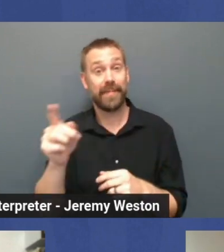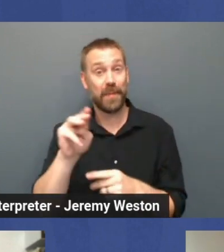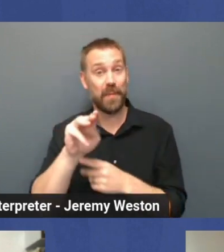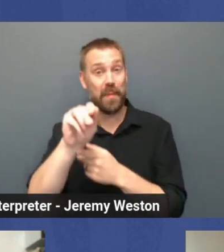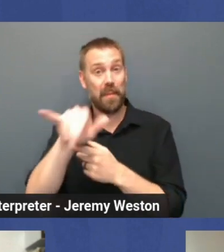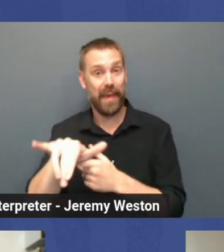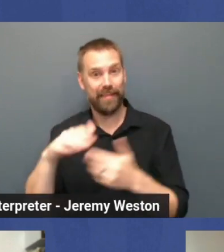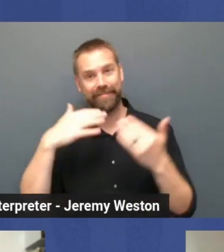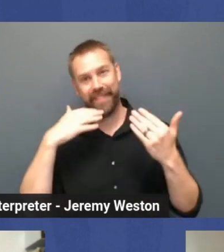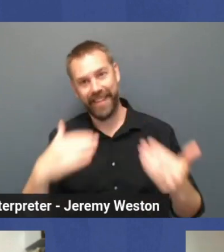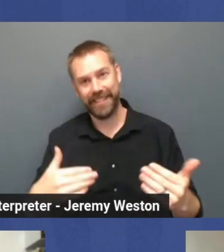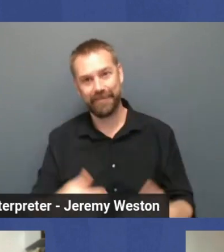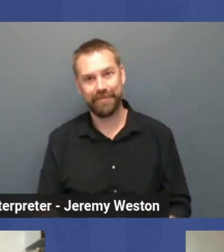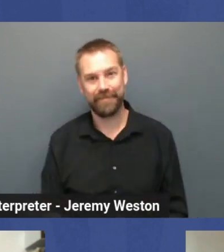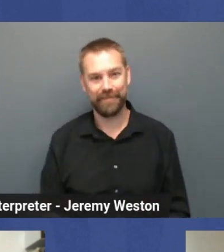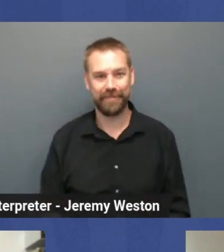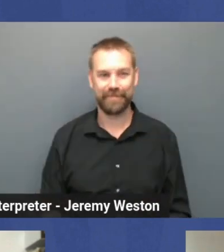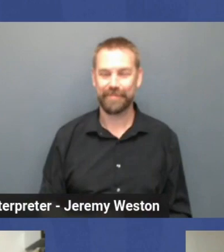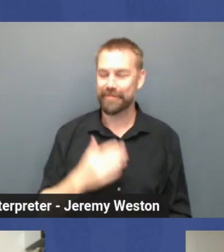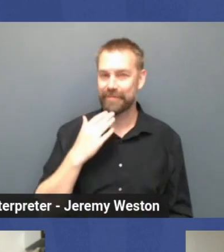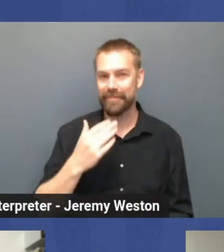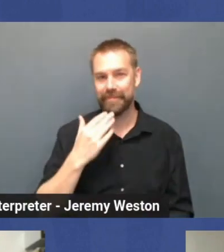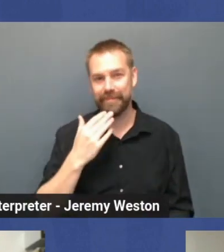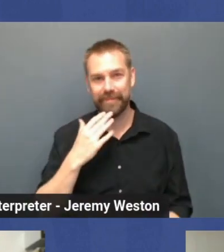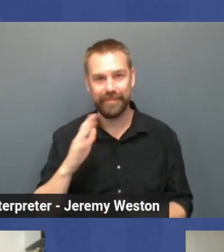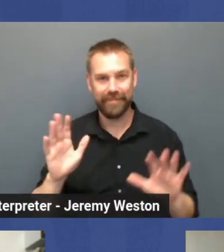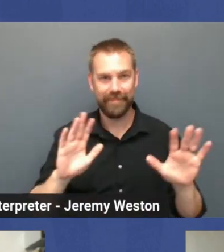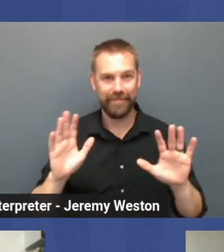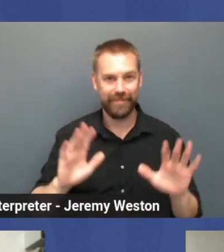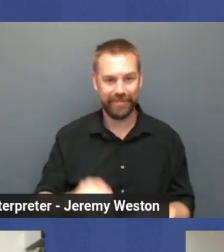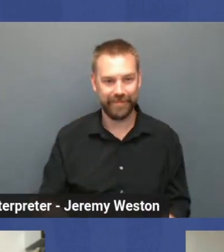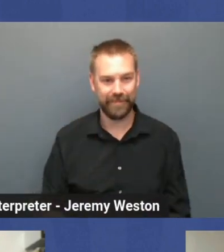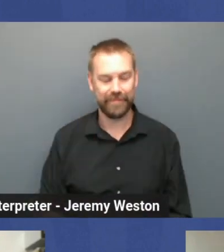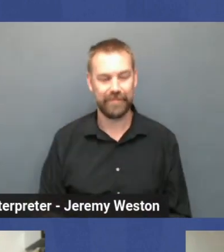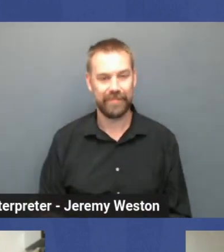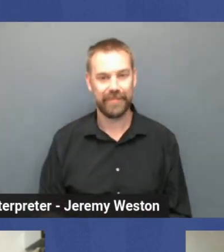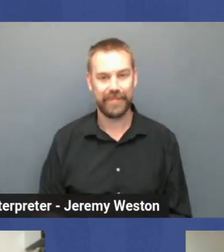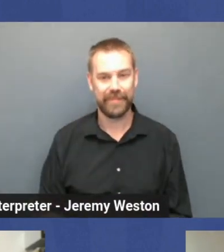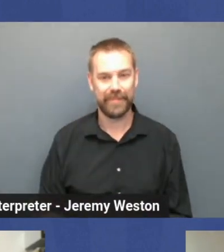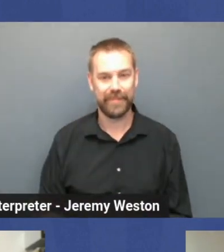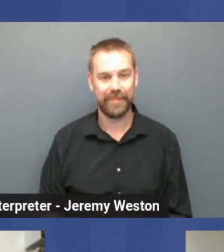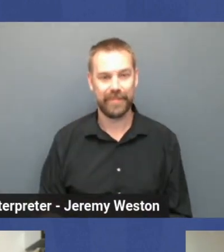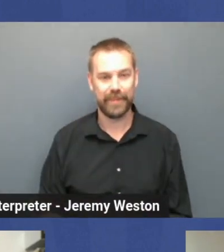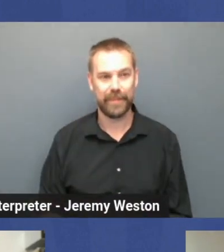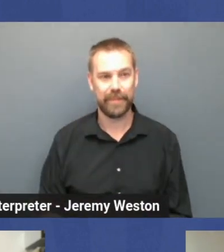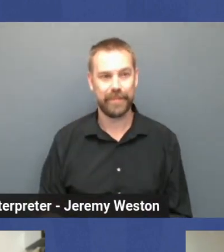again. Thank you. Thank you. Bye. Bye bye.